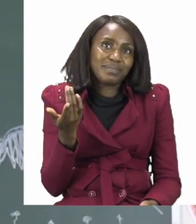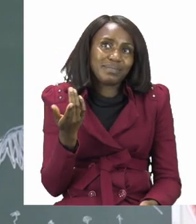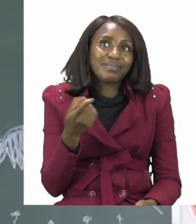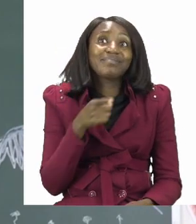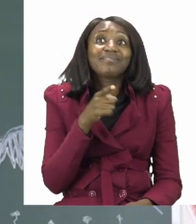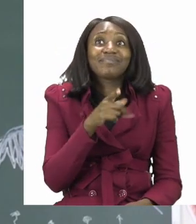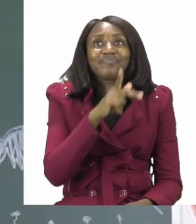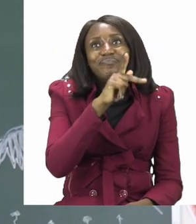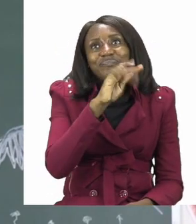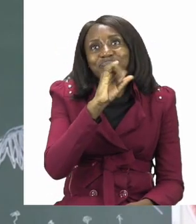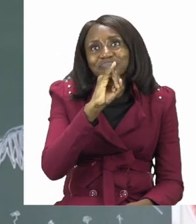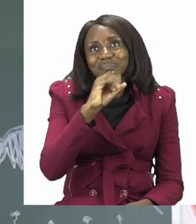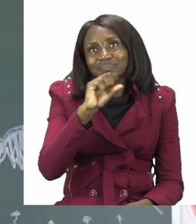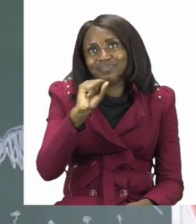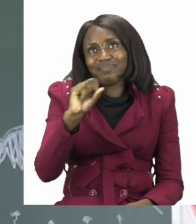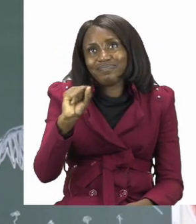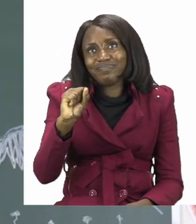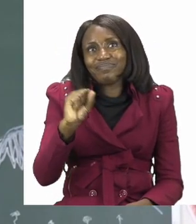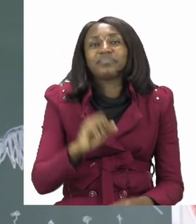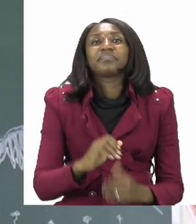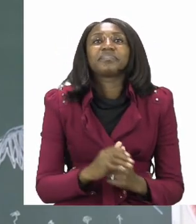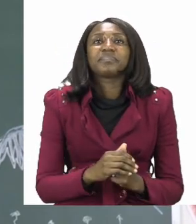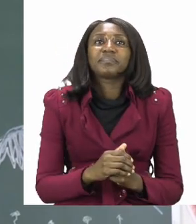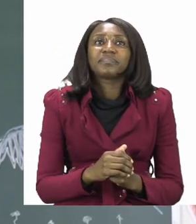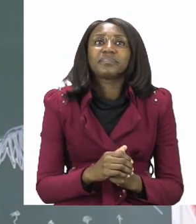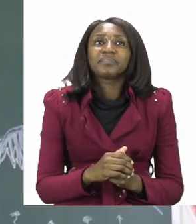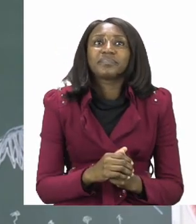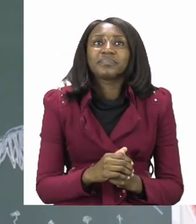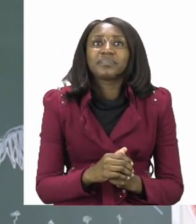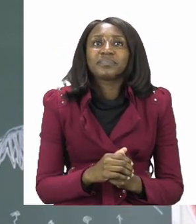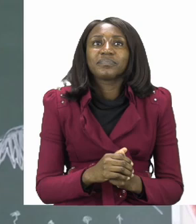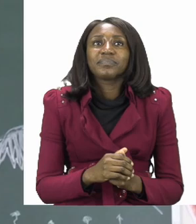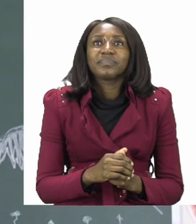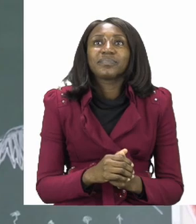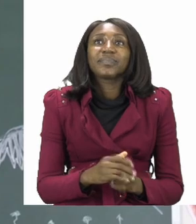is the word kiss. And when they do it, they say,